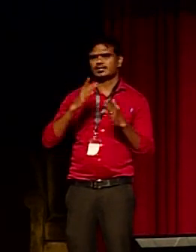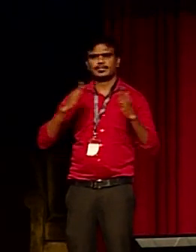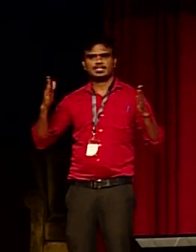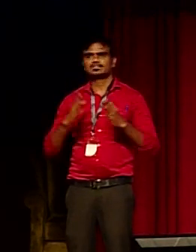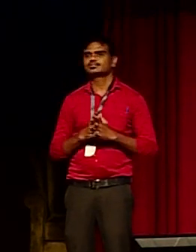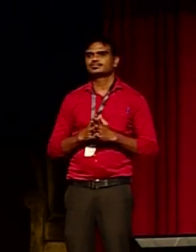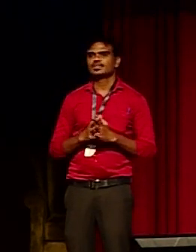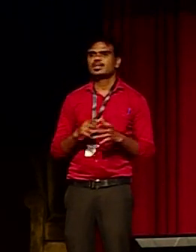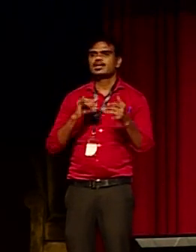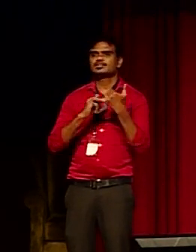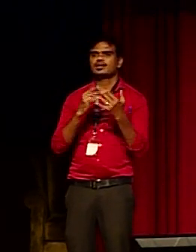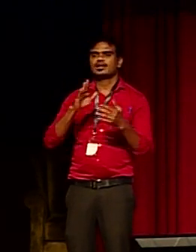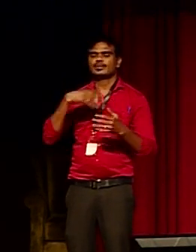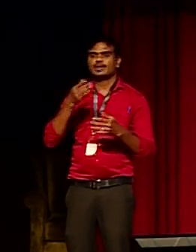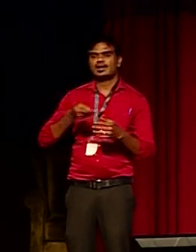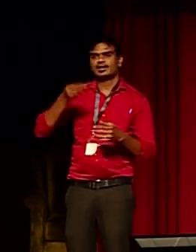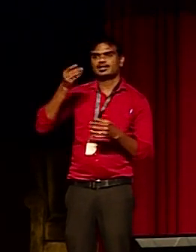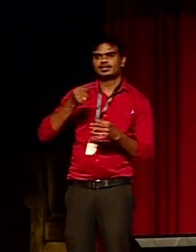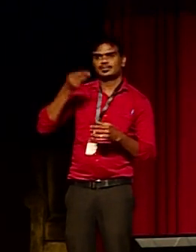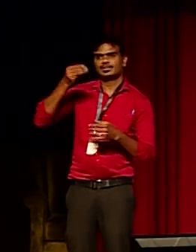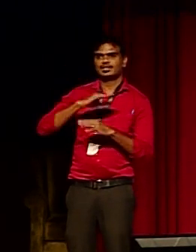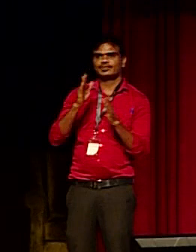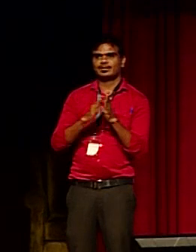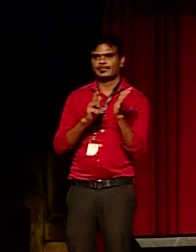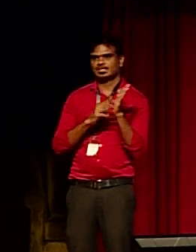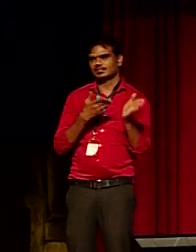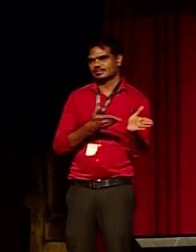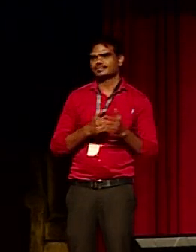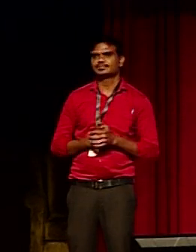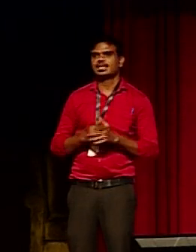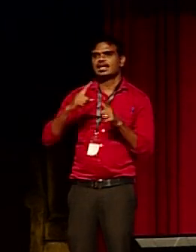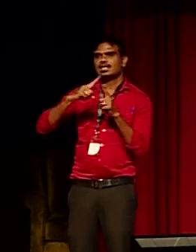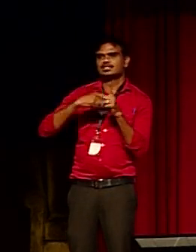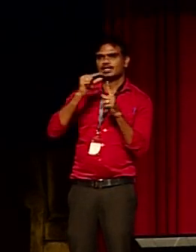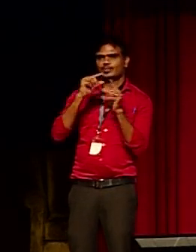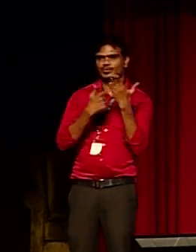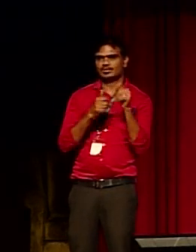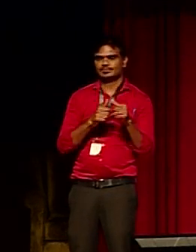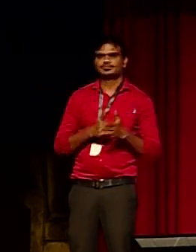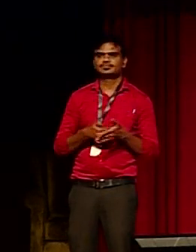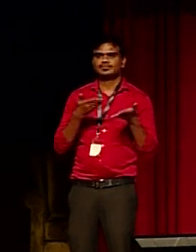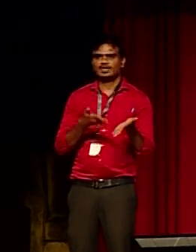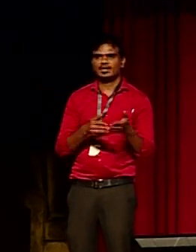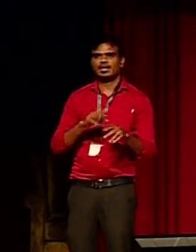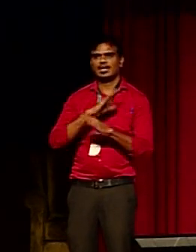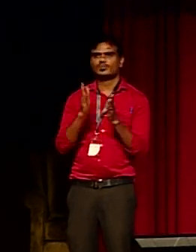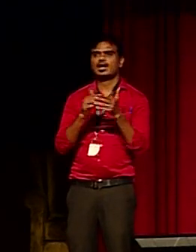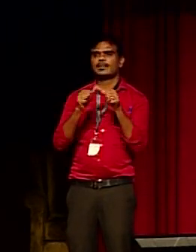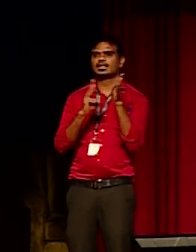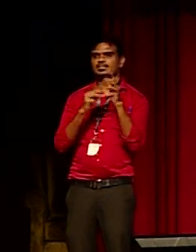most sought after and highly rated literature fests, that is the Jaipur Literature Festival, and it's available on